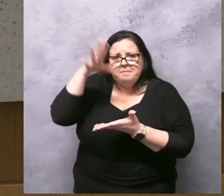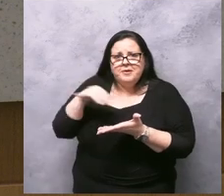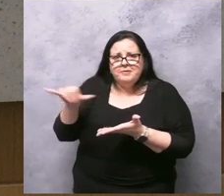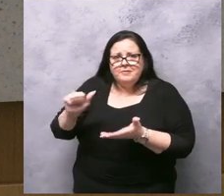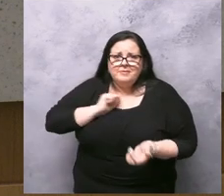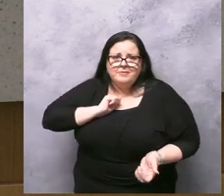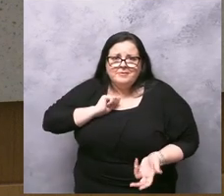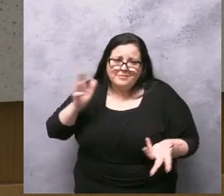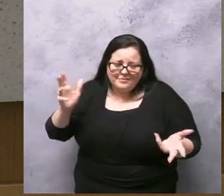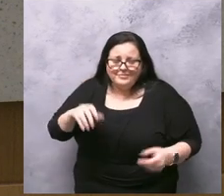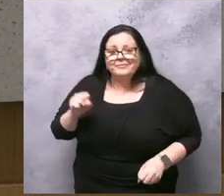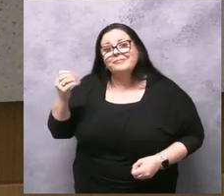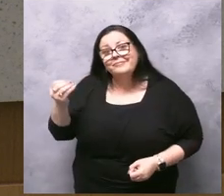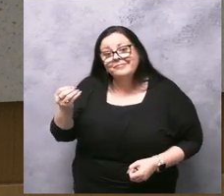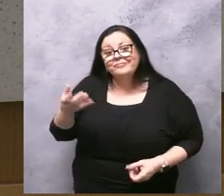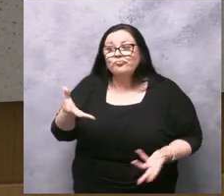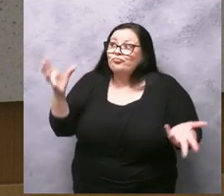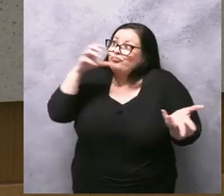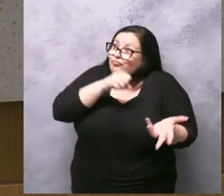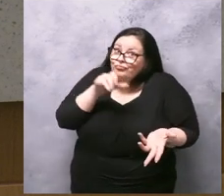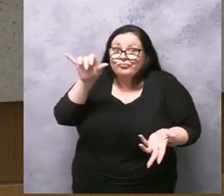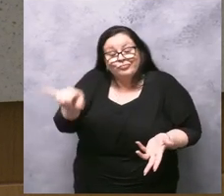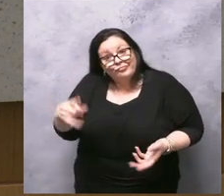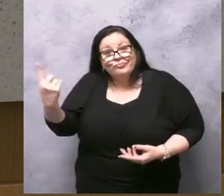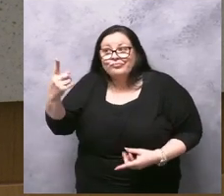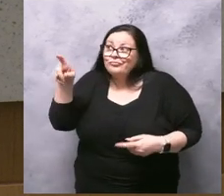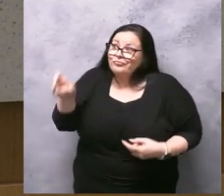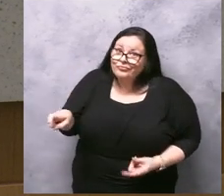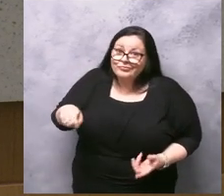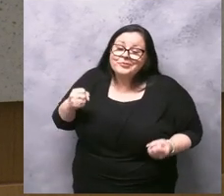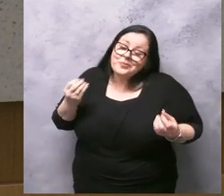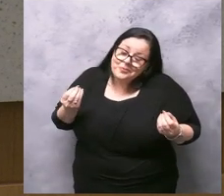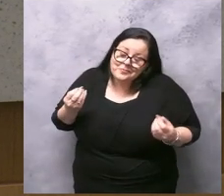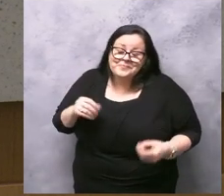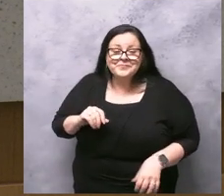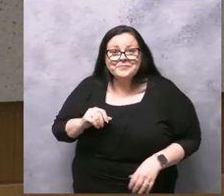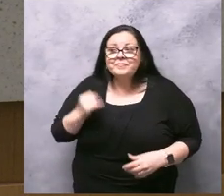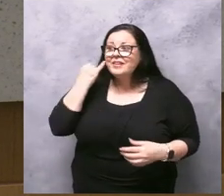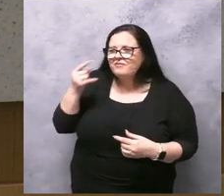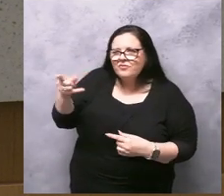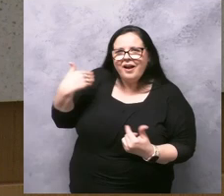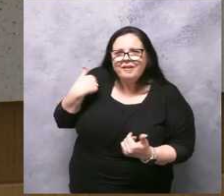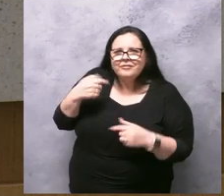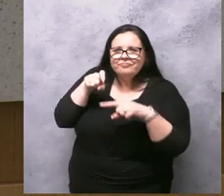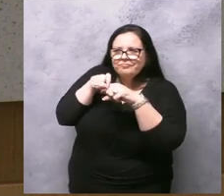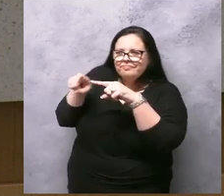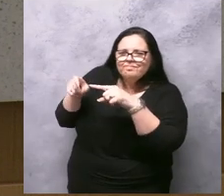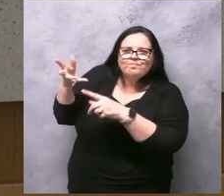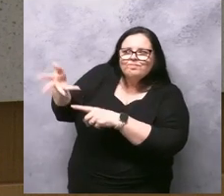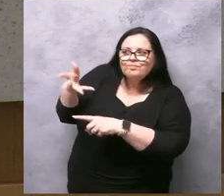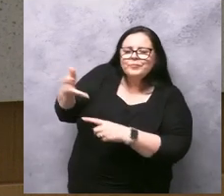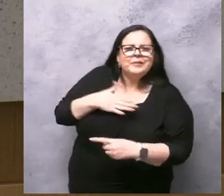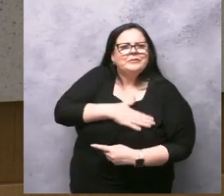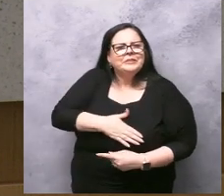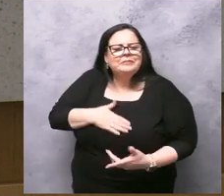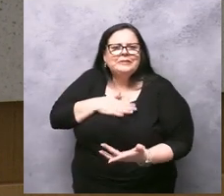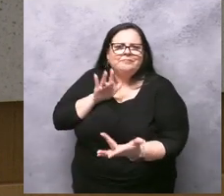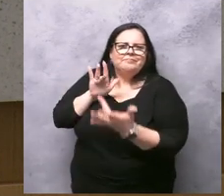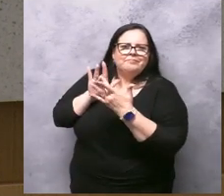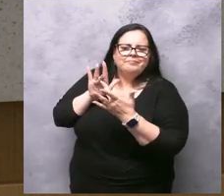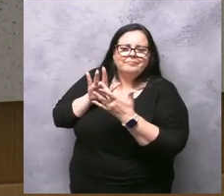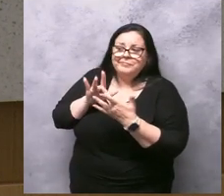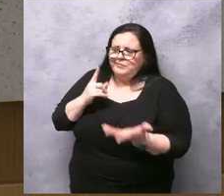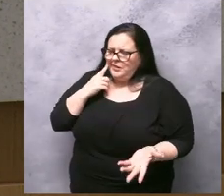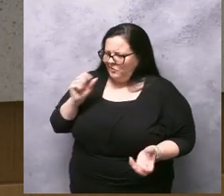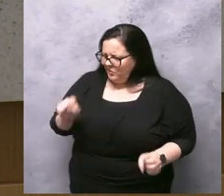So apparently that's a suit that they might need. So if you have anything, we really would like you to contact. I think you